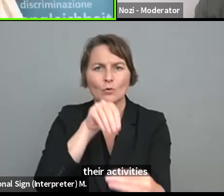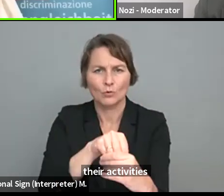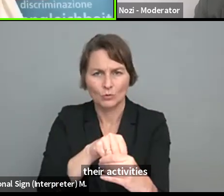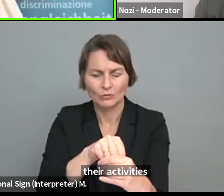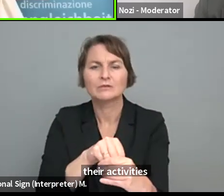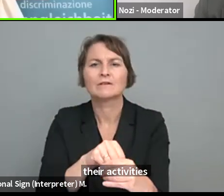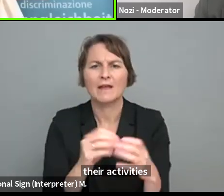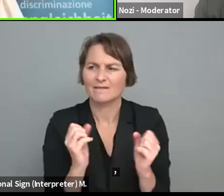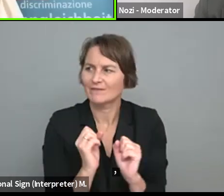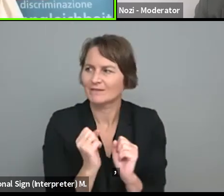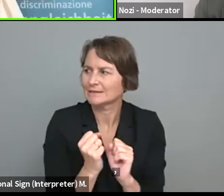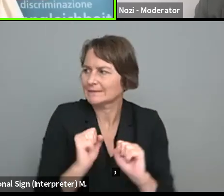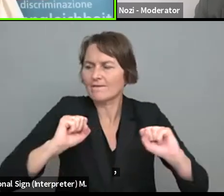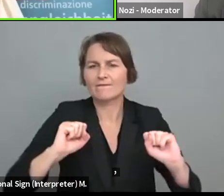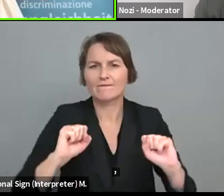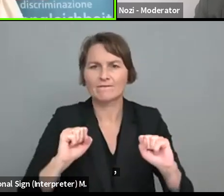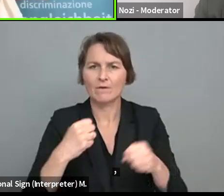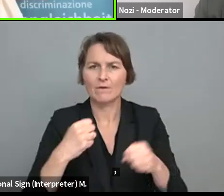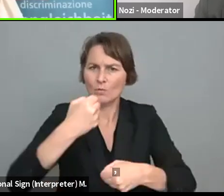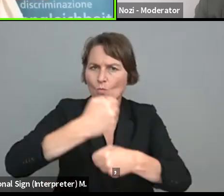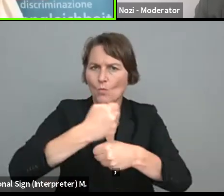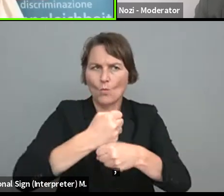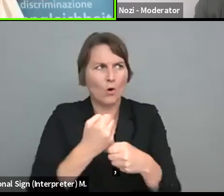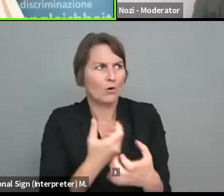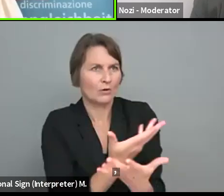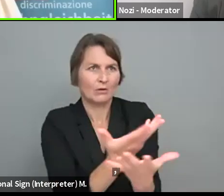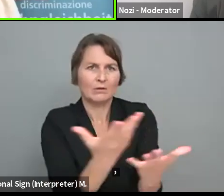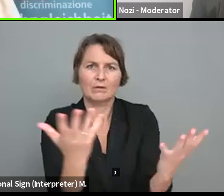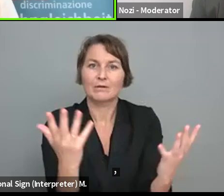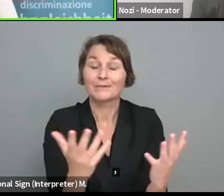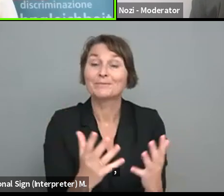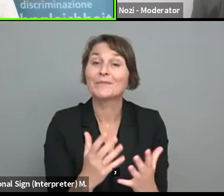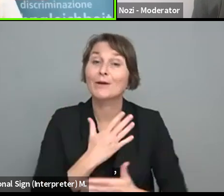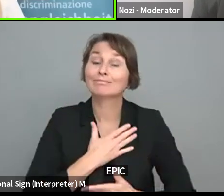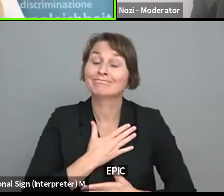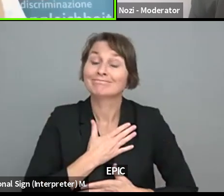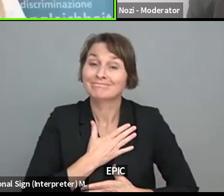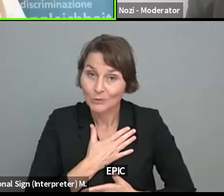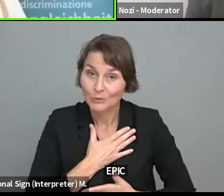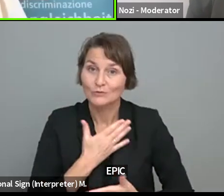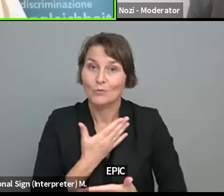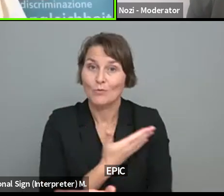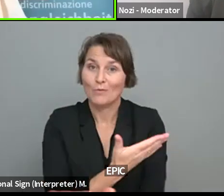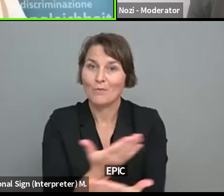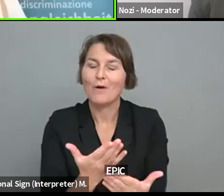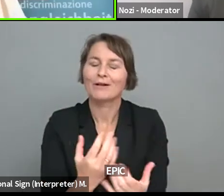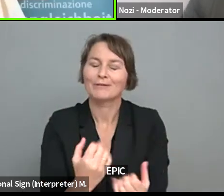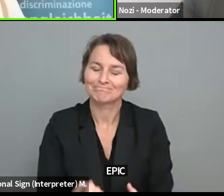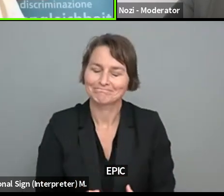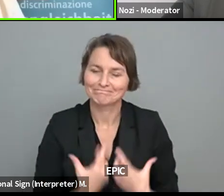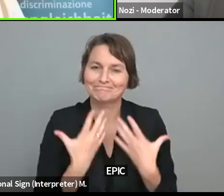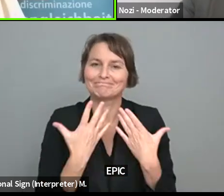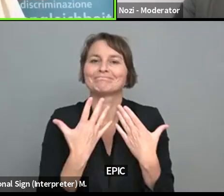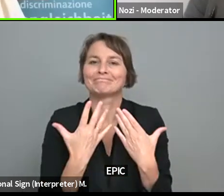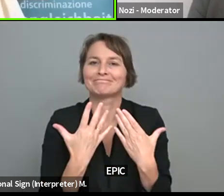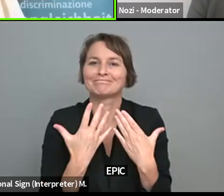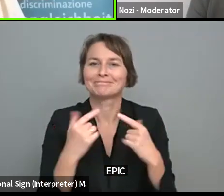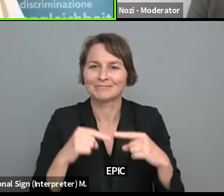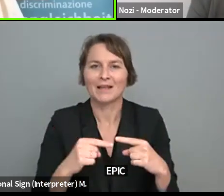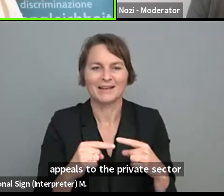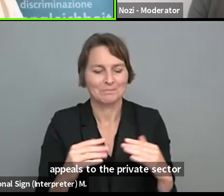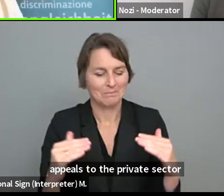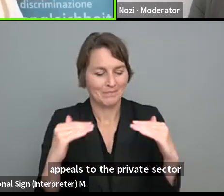work. I wish all of you an inspiring Equal Pay Day and great